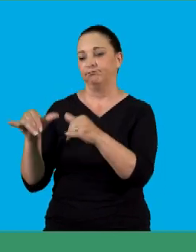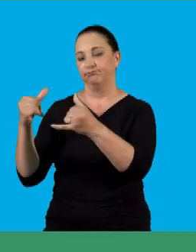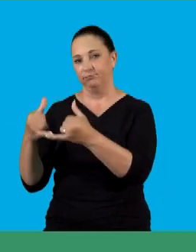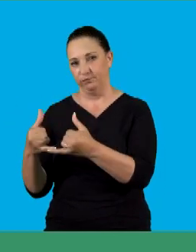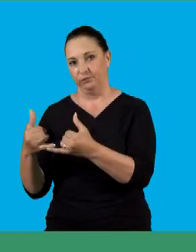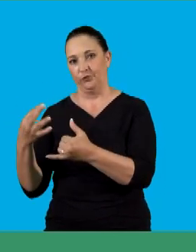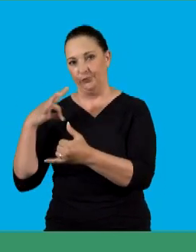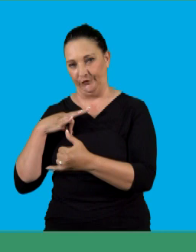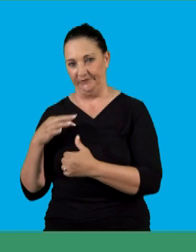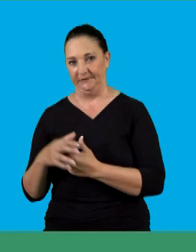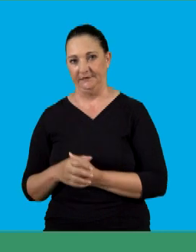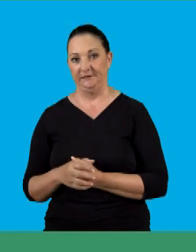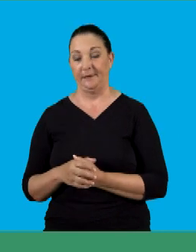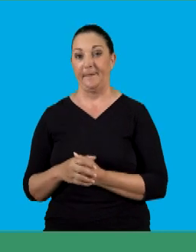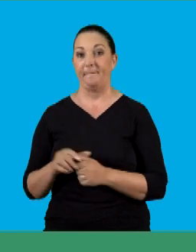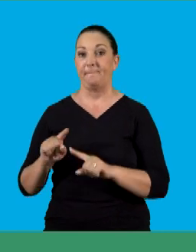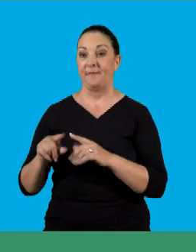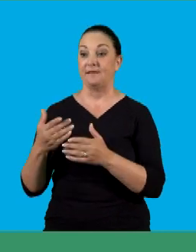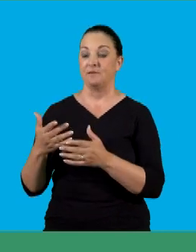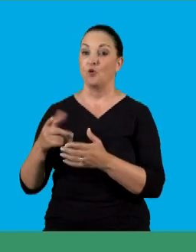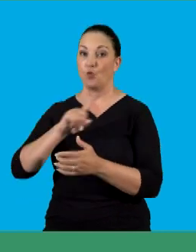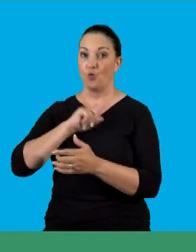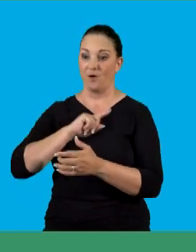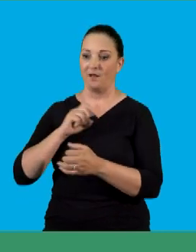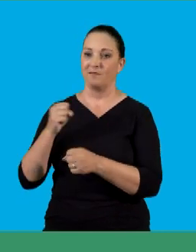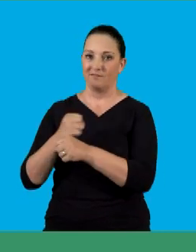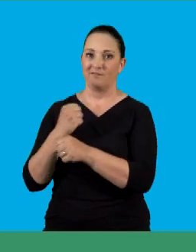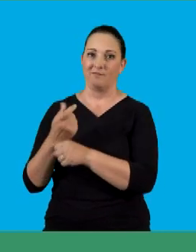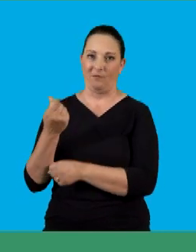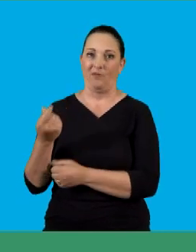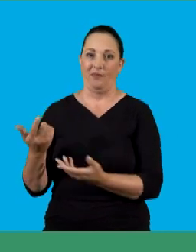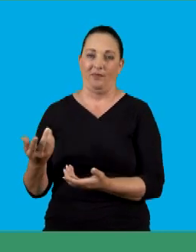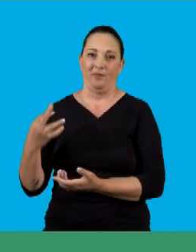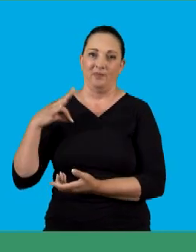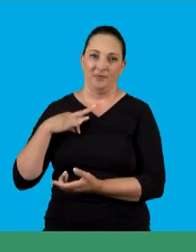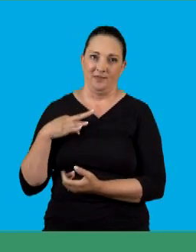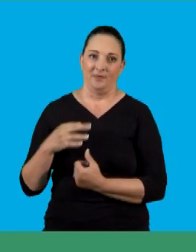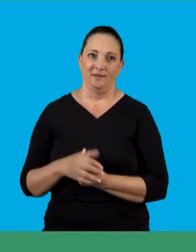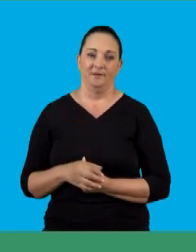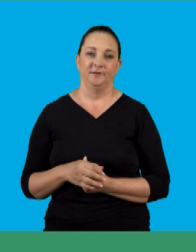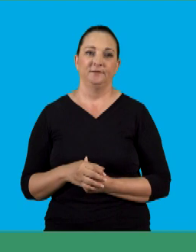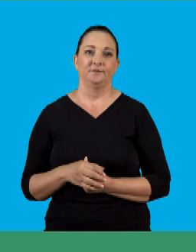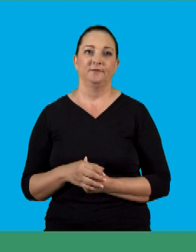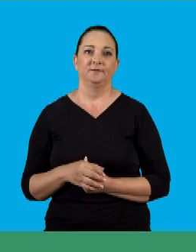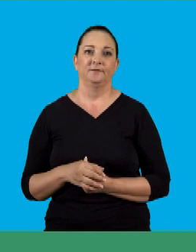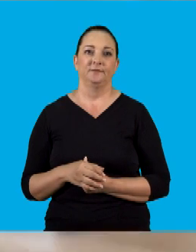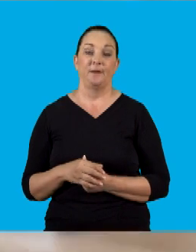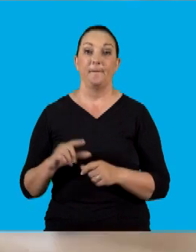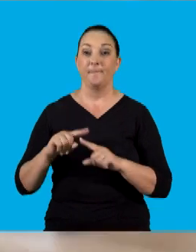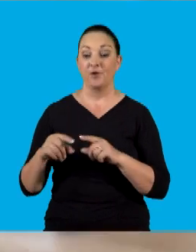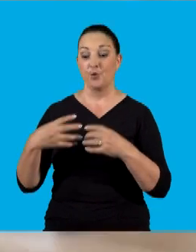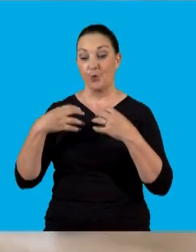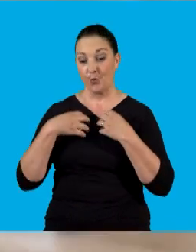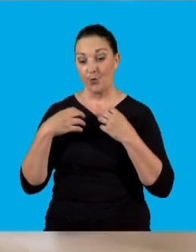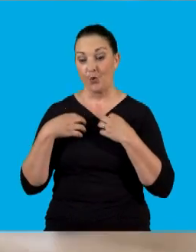profit companies, and their main aim is to make a profit. So the businesses that you would find in the private sector, since they